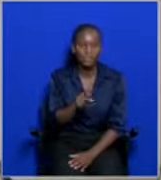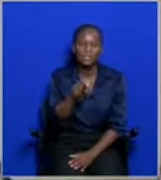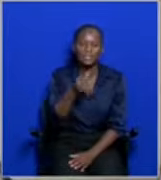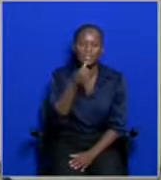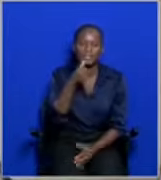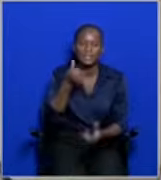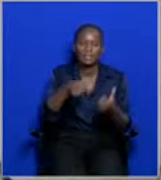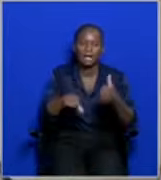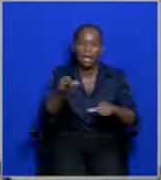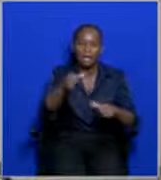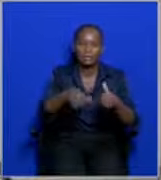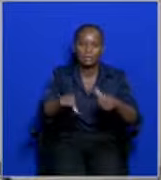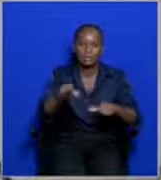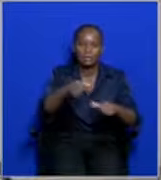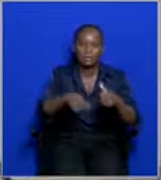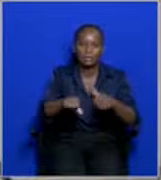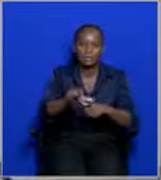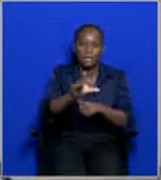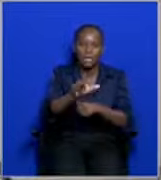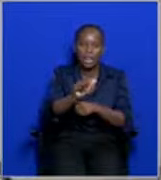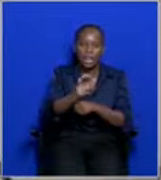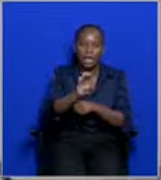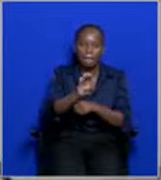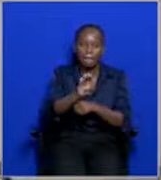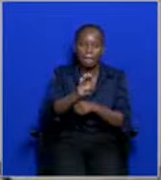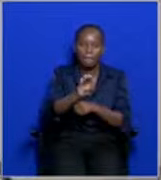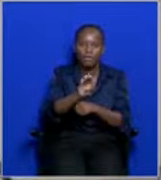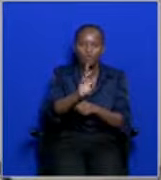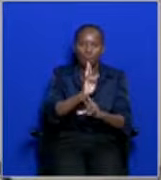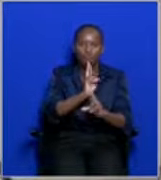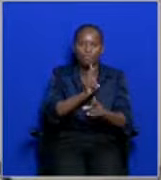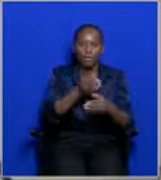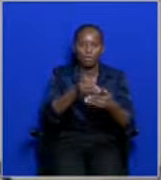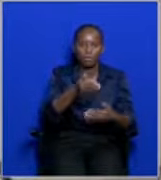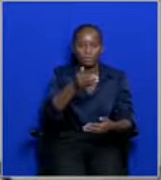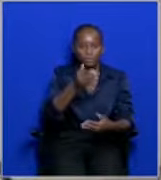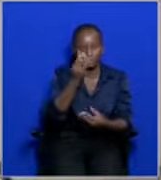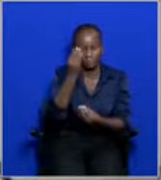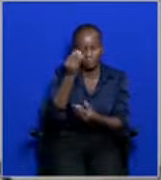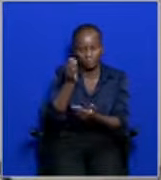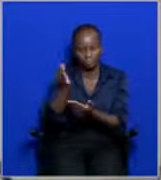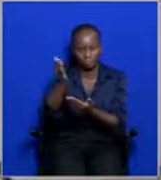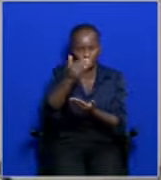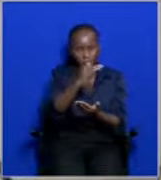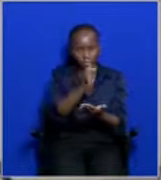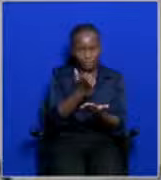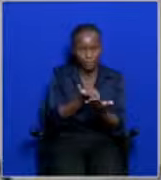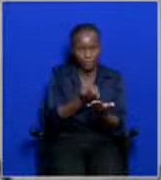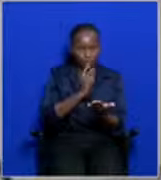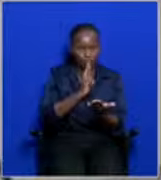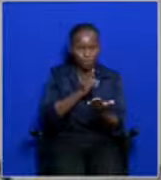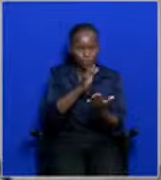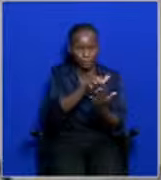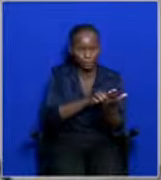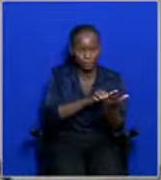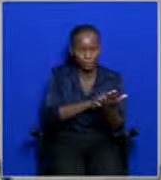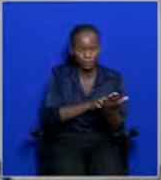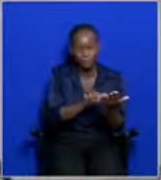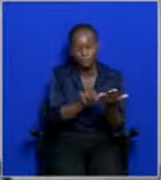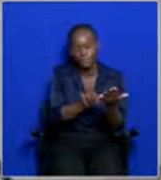And the commissioners will see from that it's then followed by page 232.